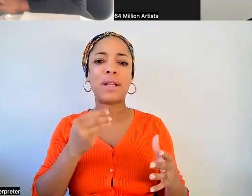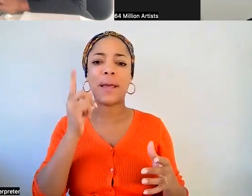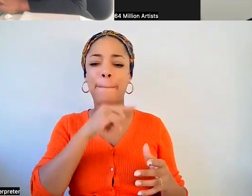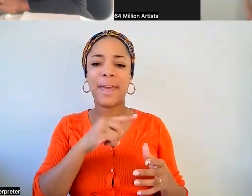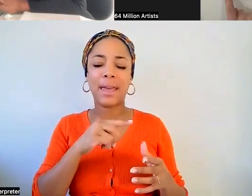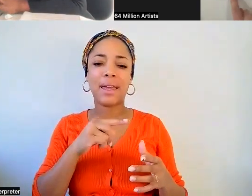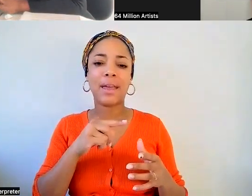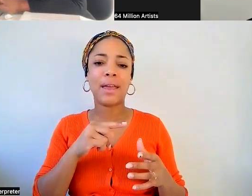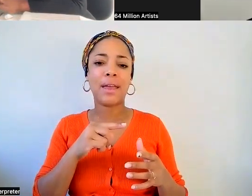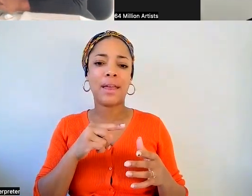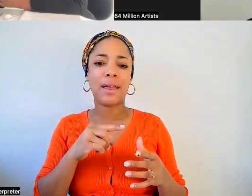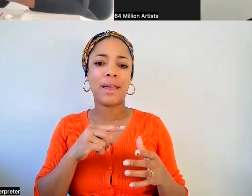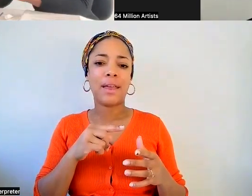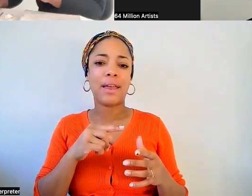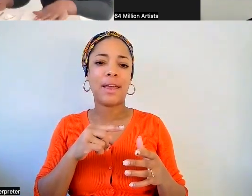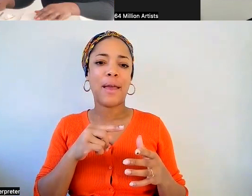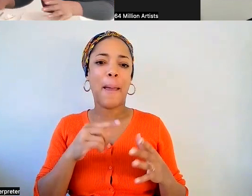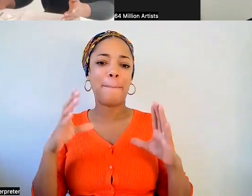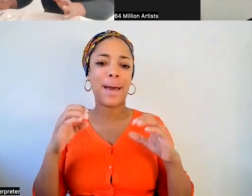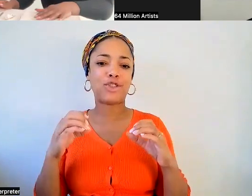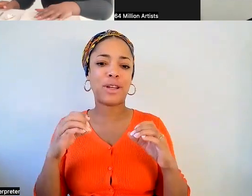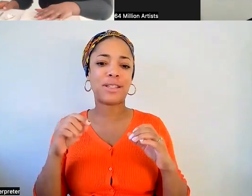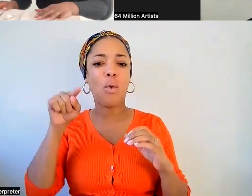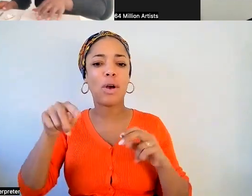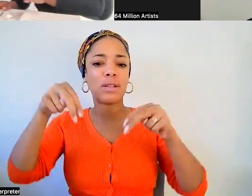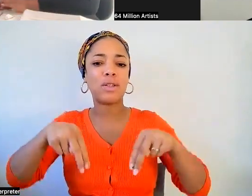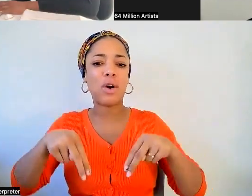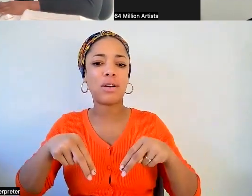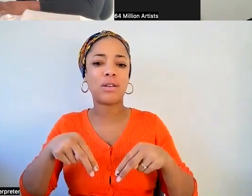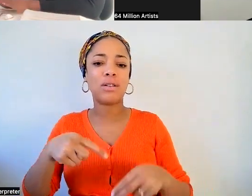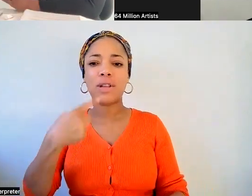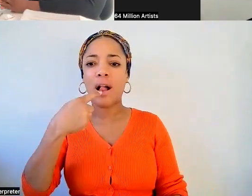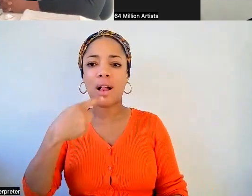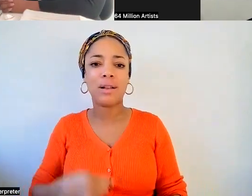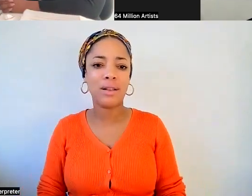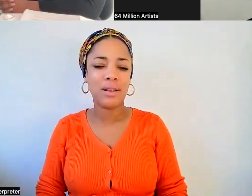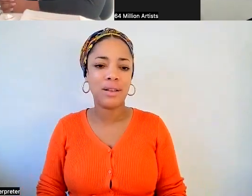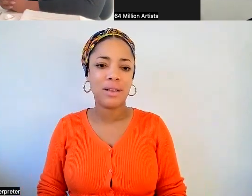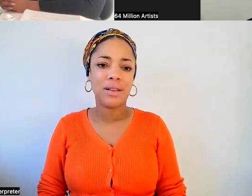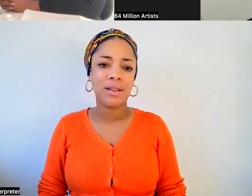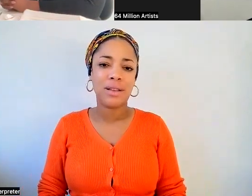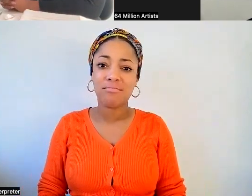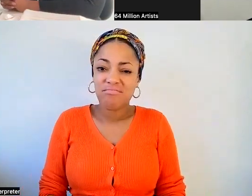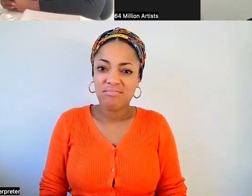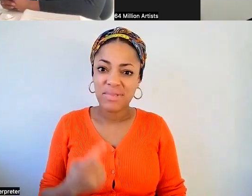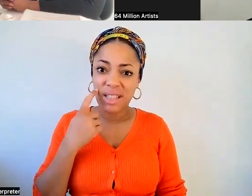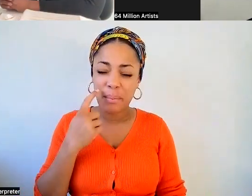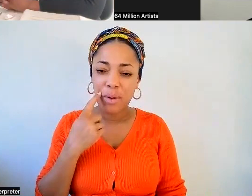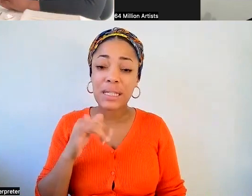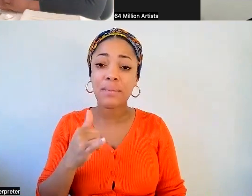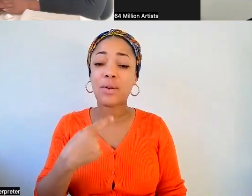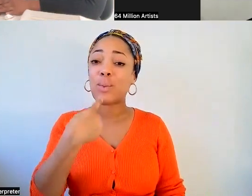a dog. Tongue. Look at that. I'm a poet, guys. I didn't even try. Well, that's it. You see, sometimes when we say these